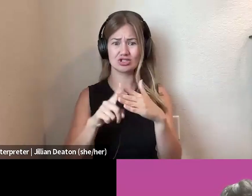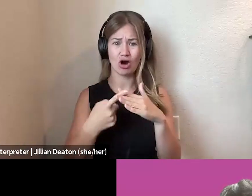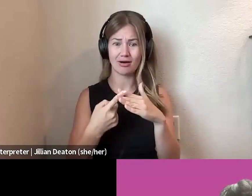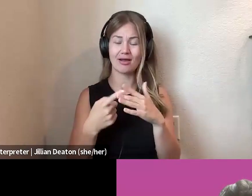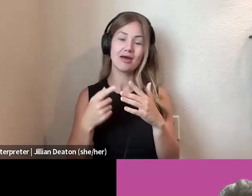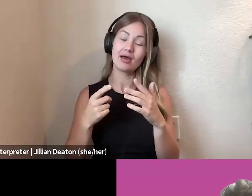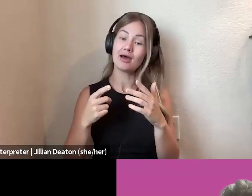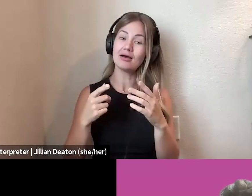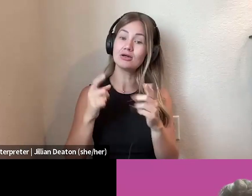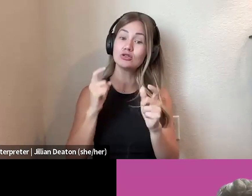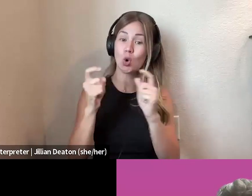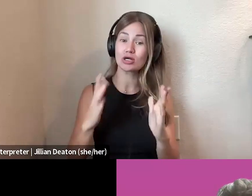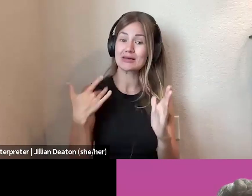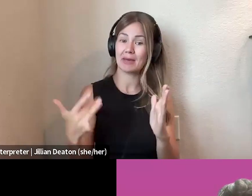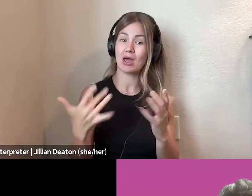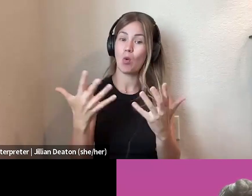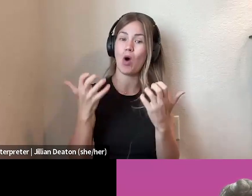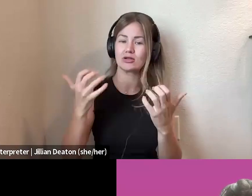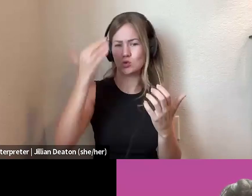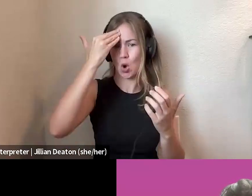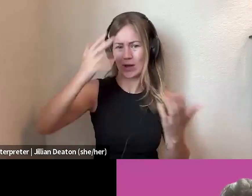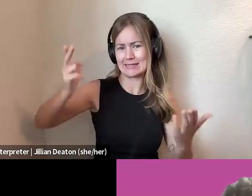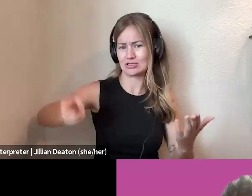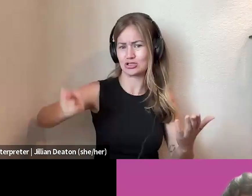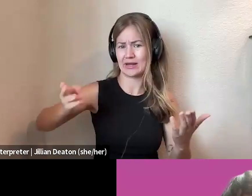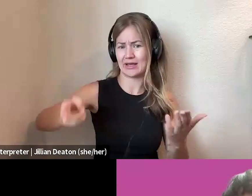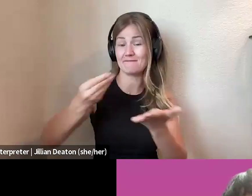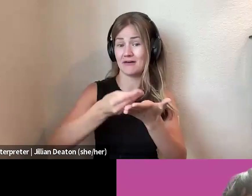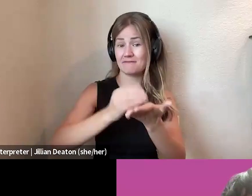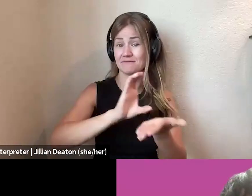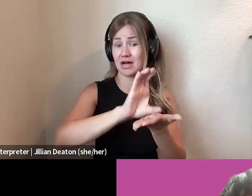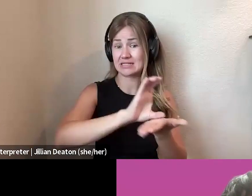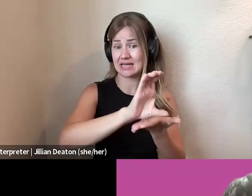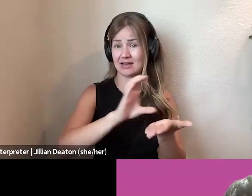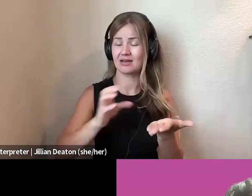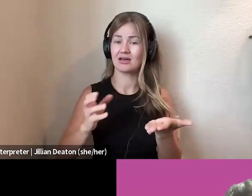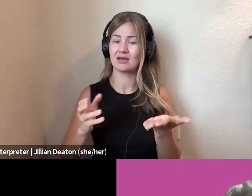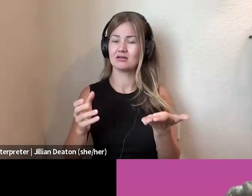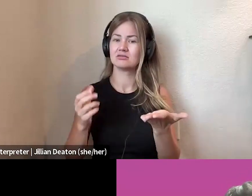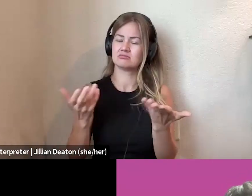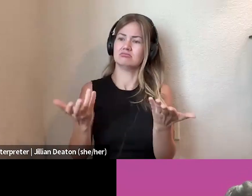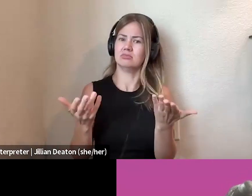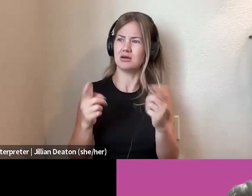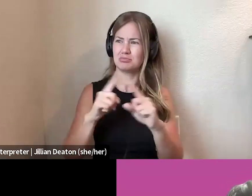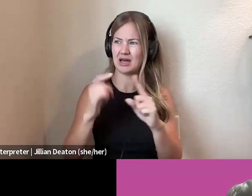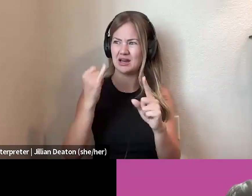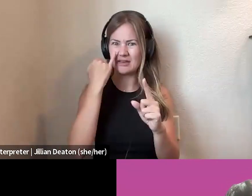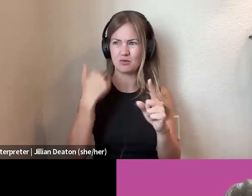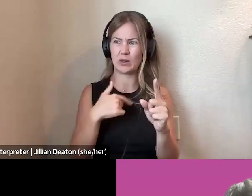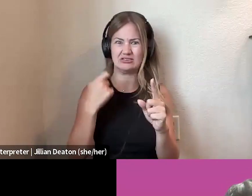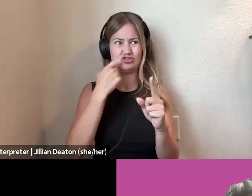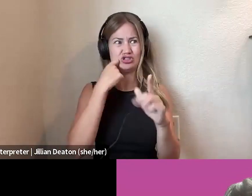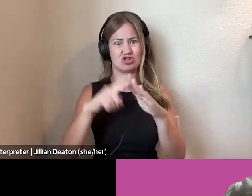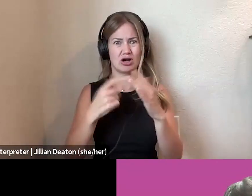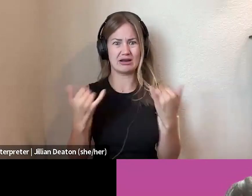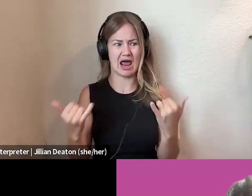of funding, but how do newer organizations navigate this initial ask when first getting going? And then I'm going to read the